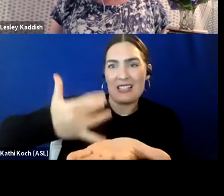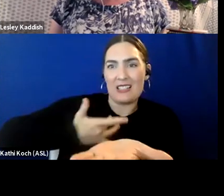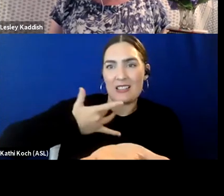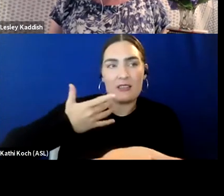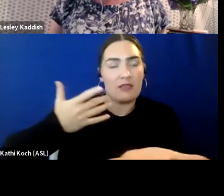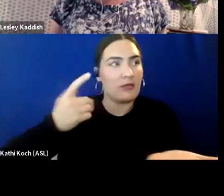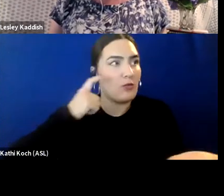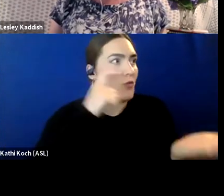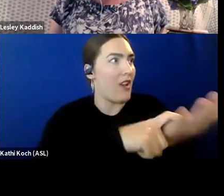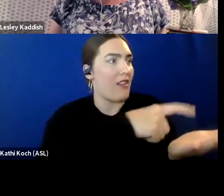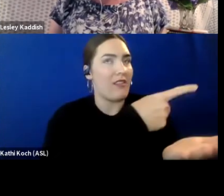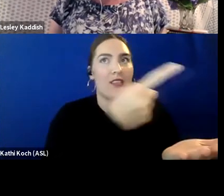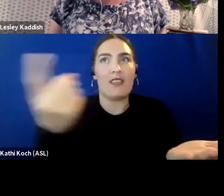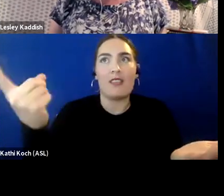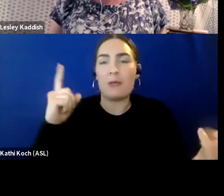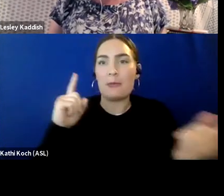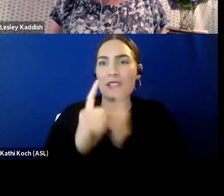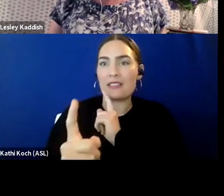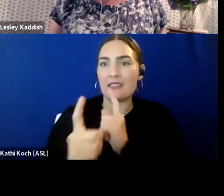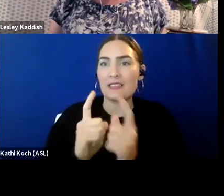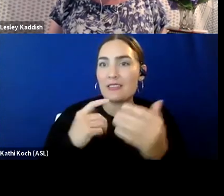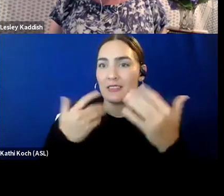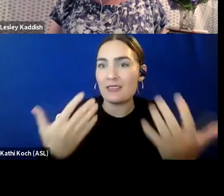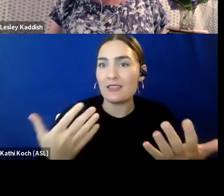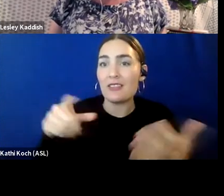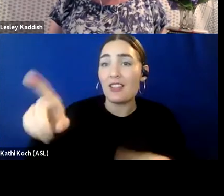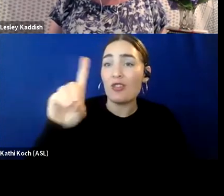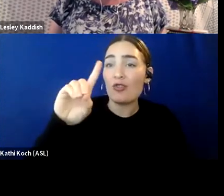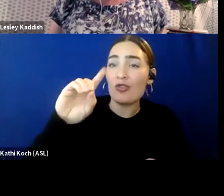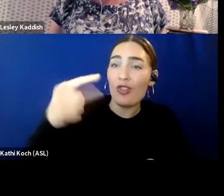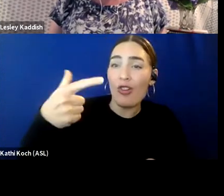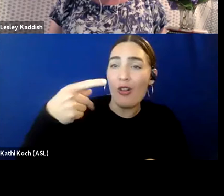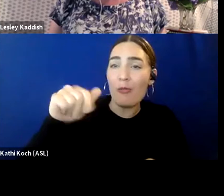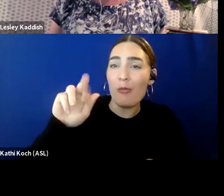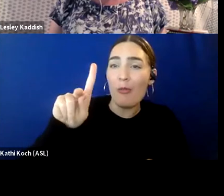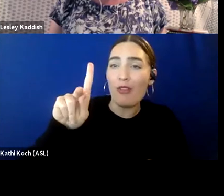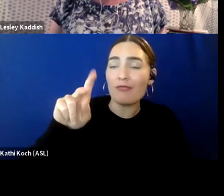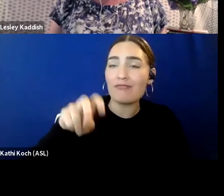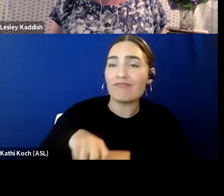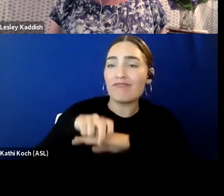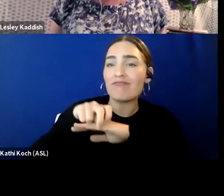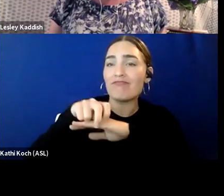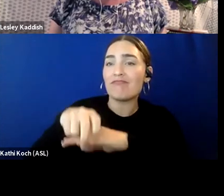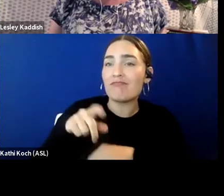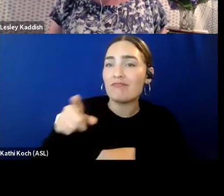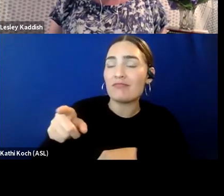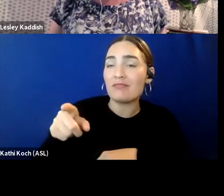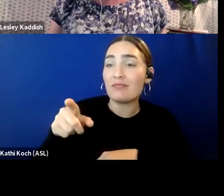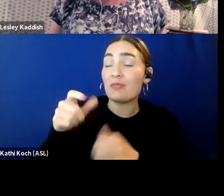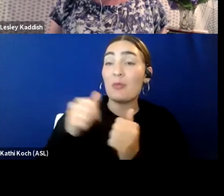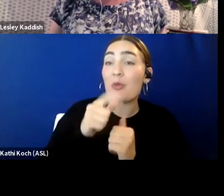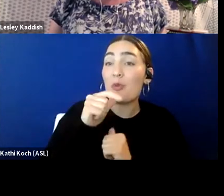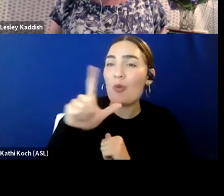when they meet at the dog park. It began with Luna,